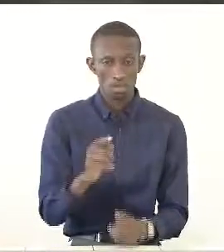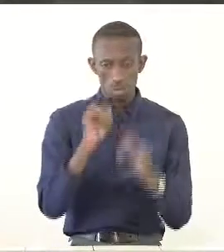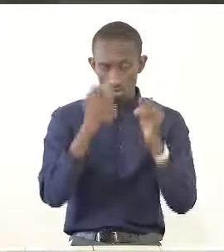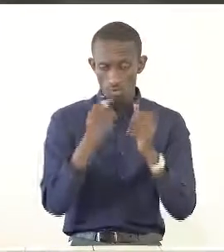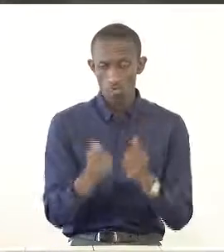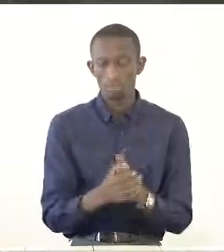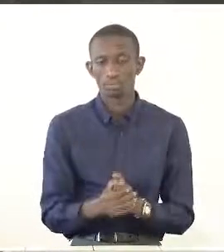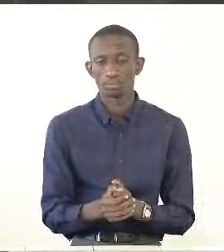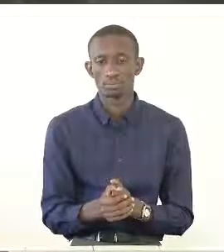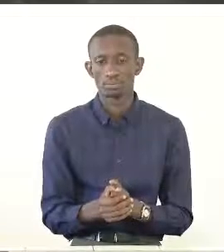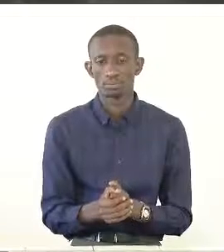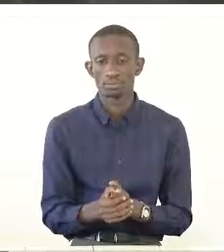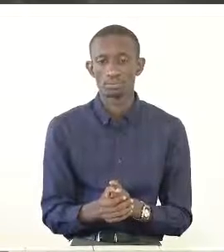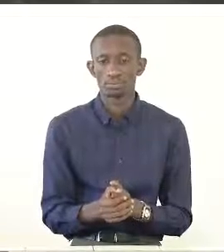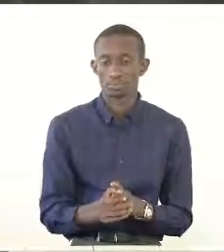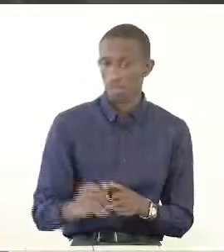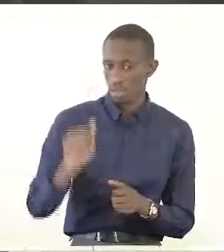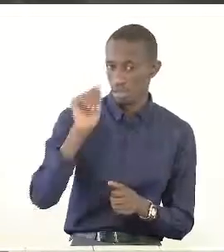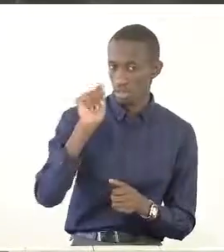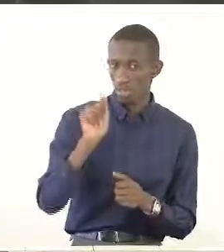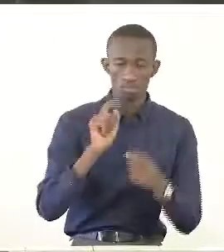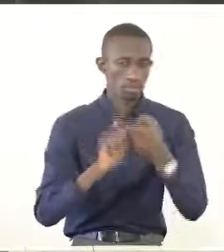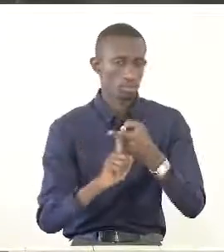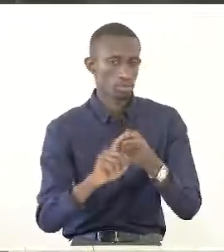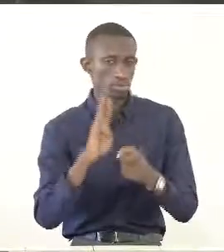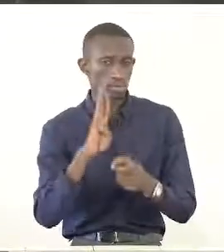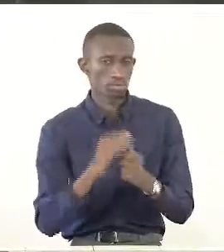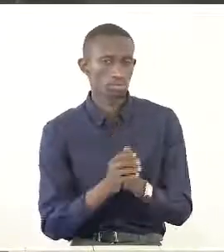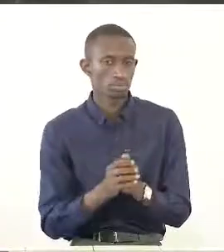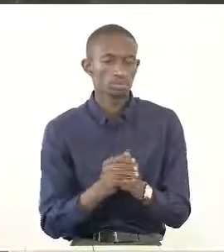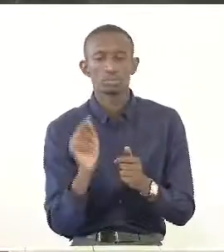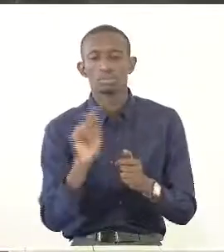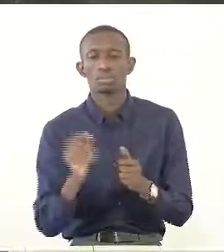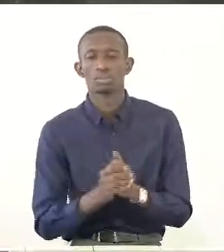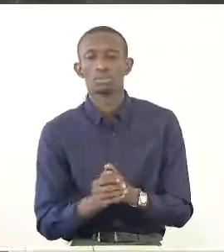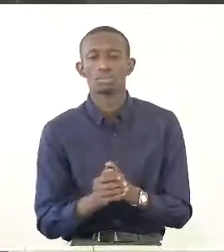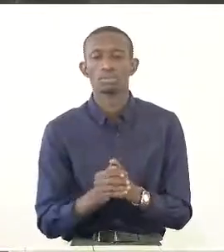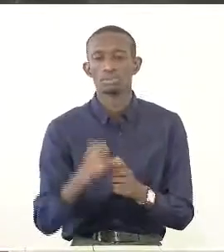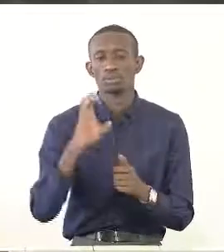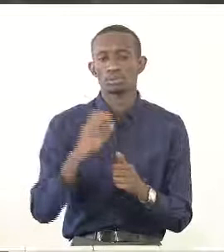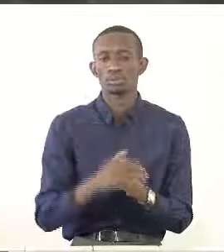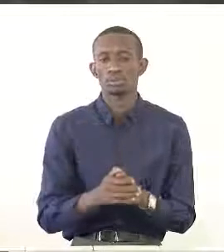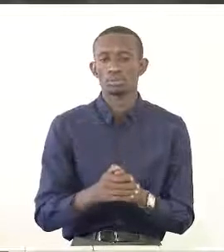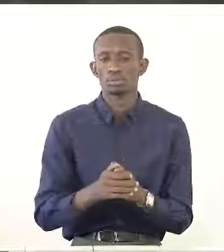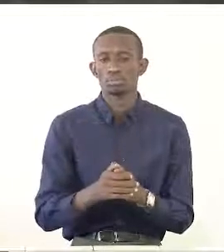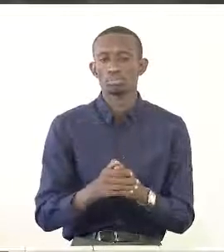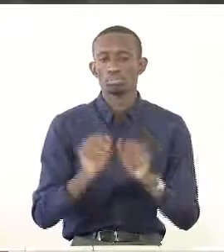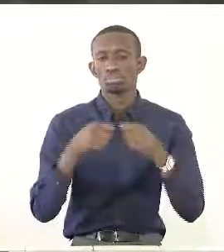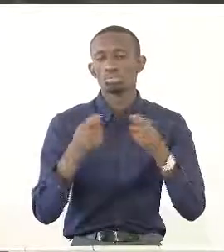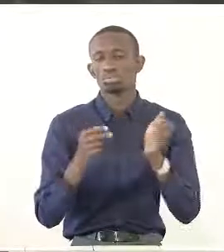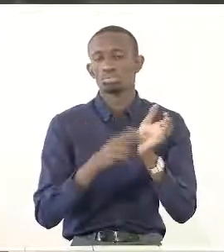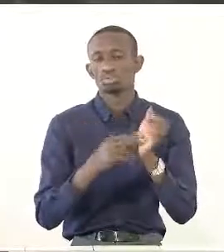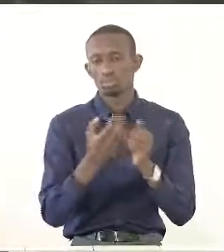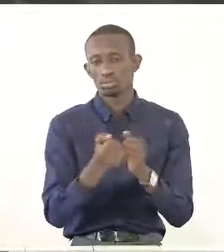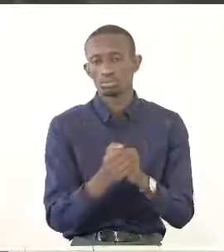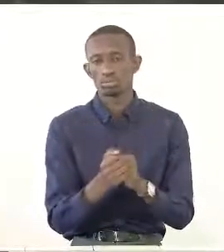a plus b divided by c, it's no different to take a divided by c plus b divided